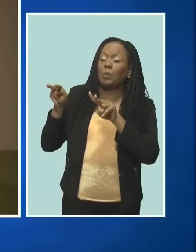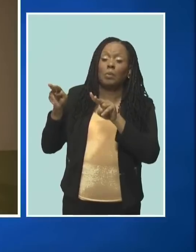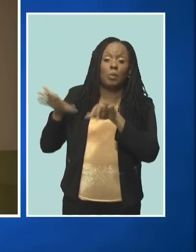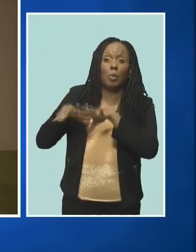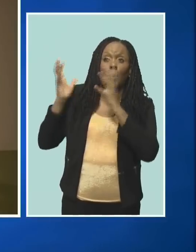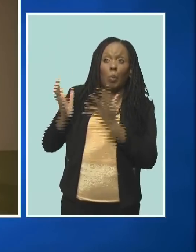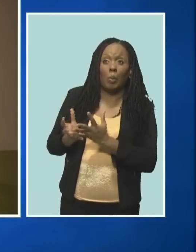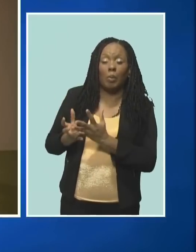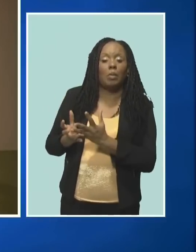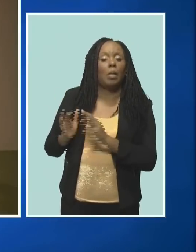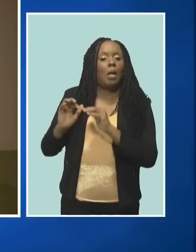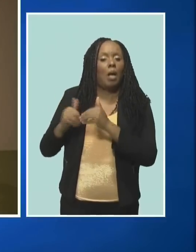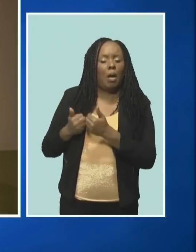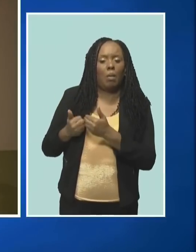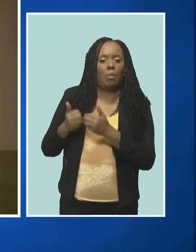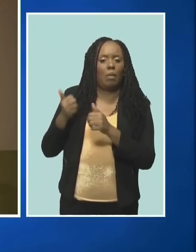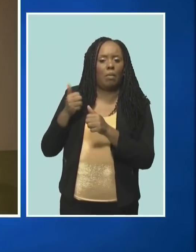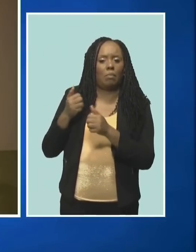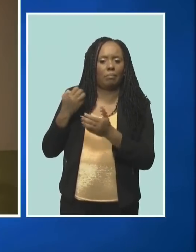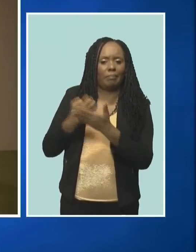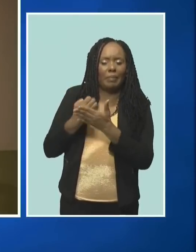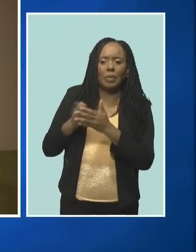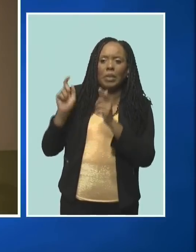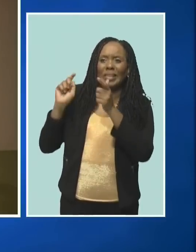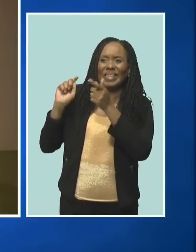evolve, our region must adapt